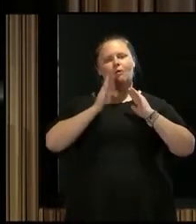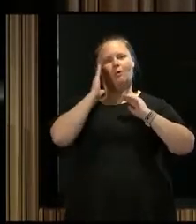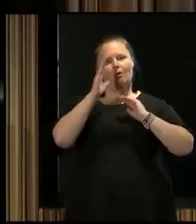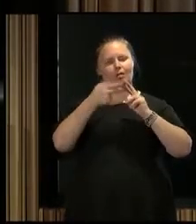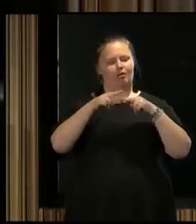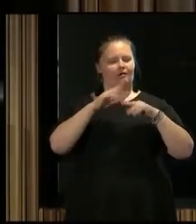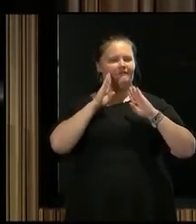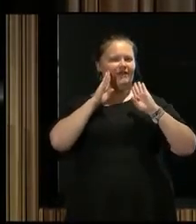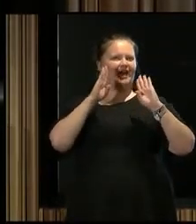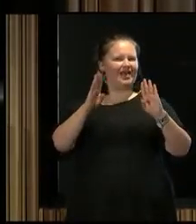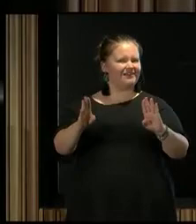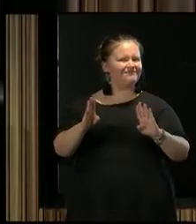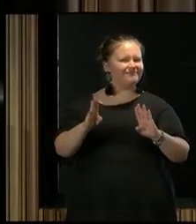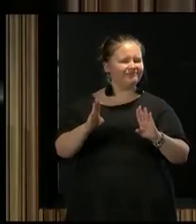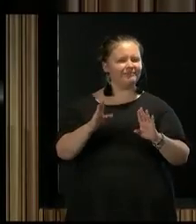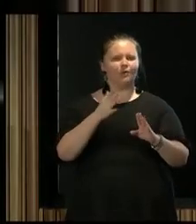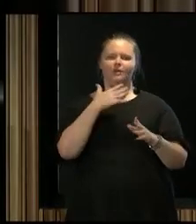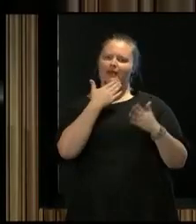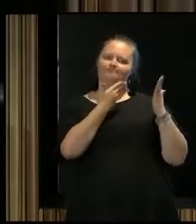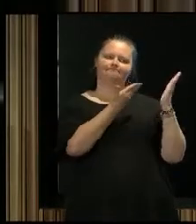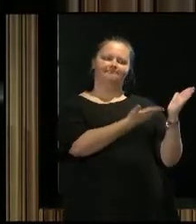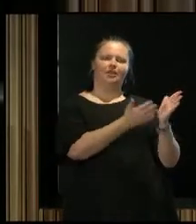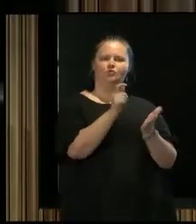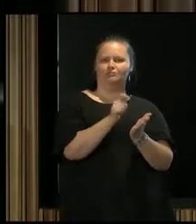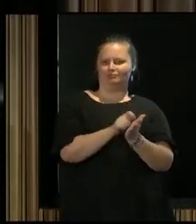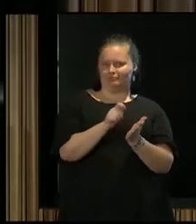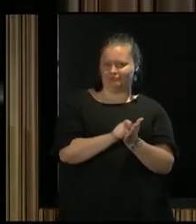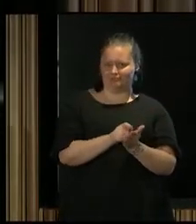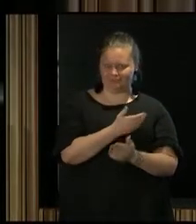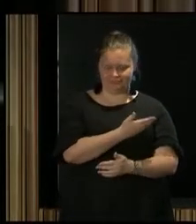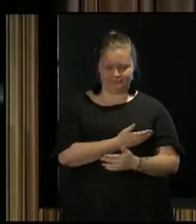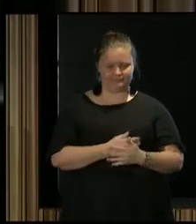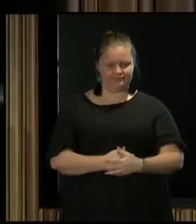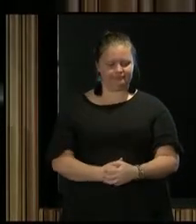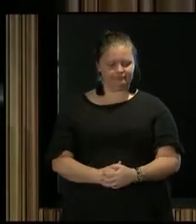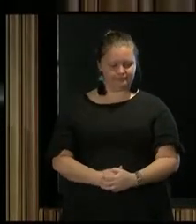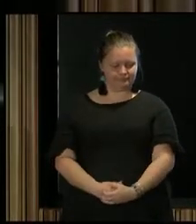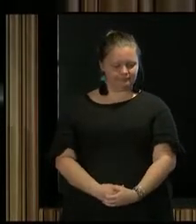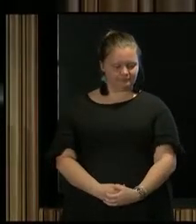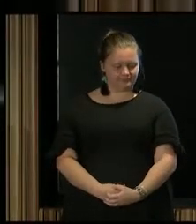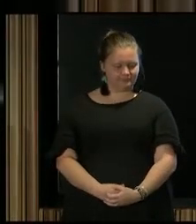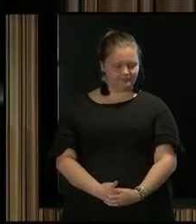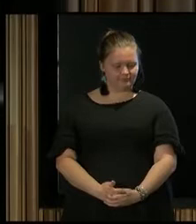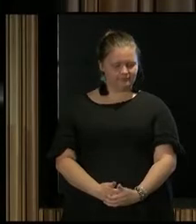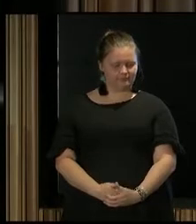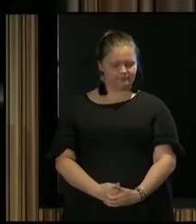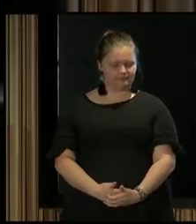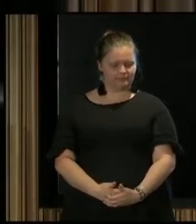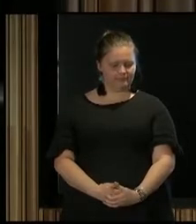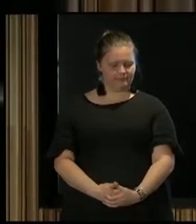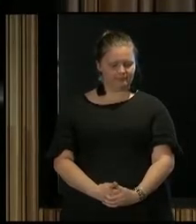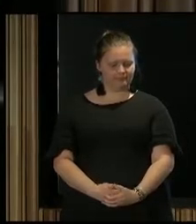thank again our sponsors, Pitcher Partners, Channel 7, Morgans, RACQ, and